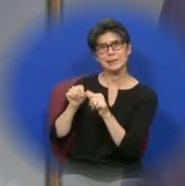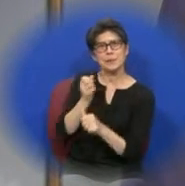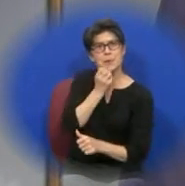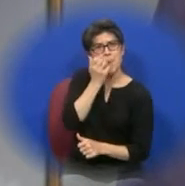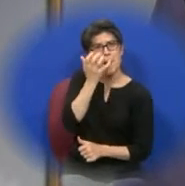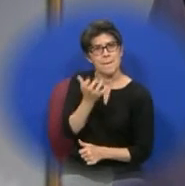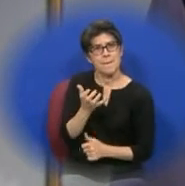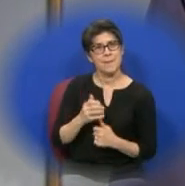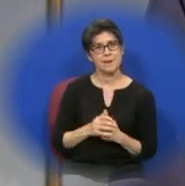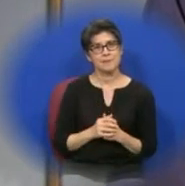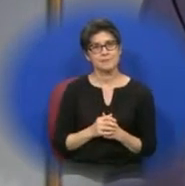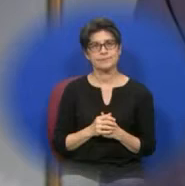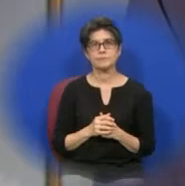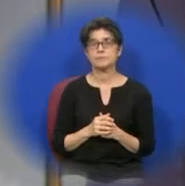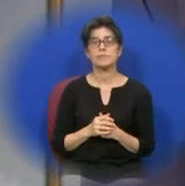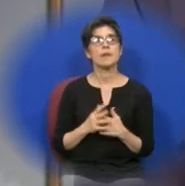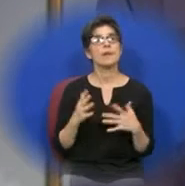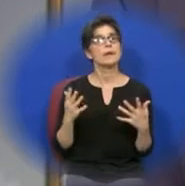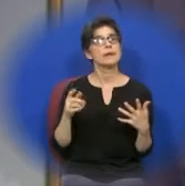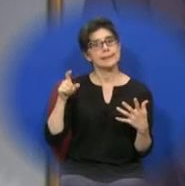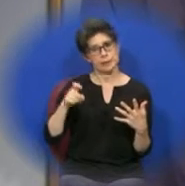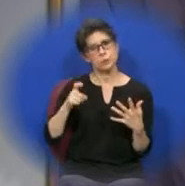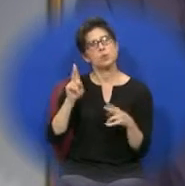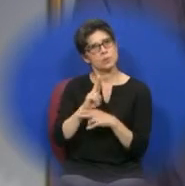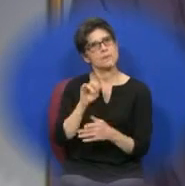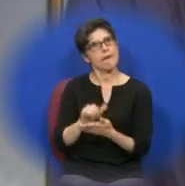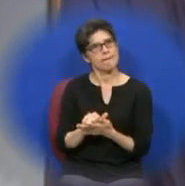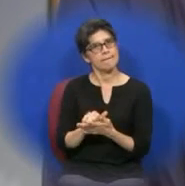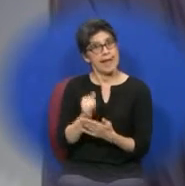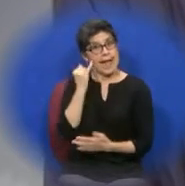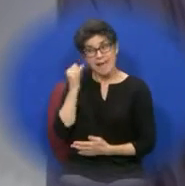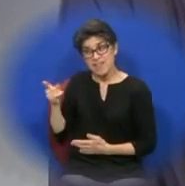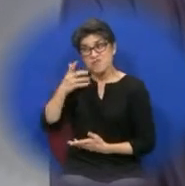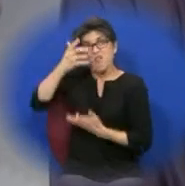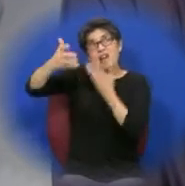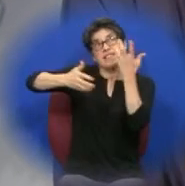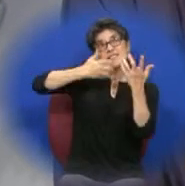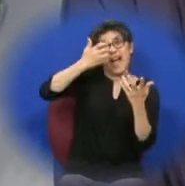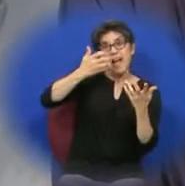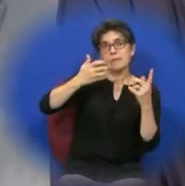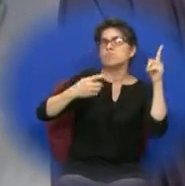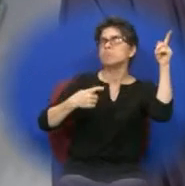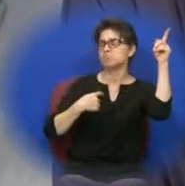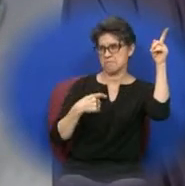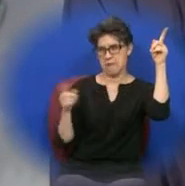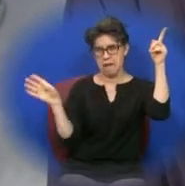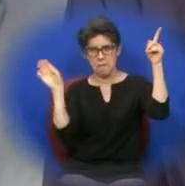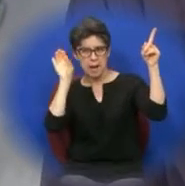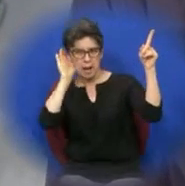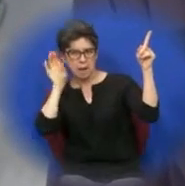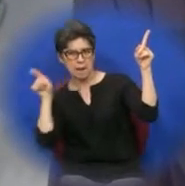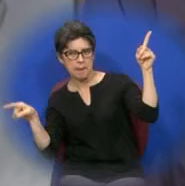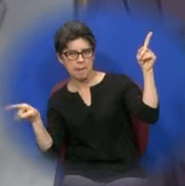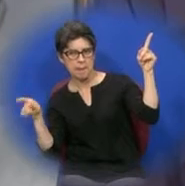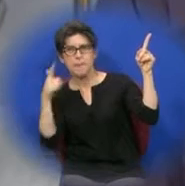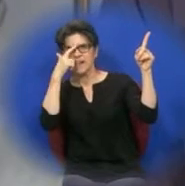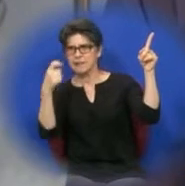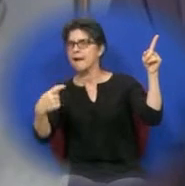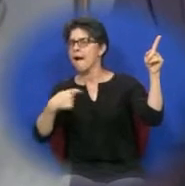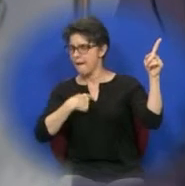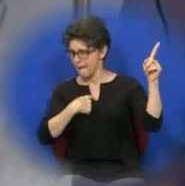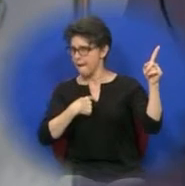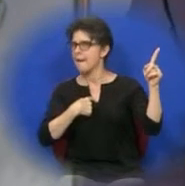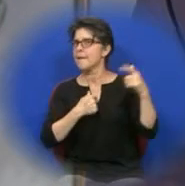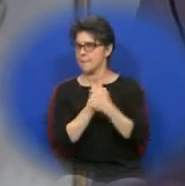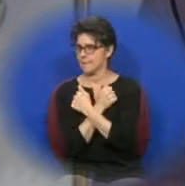his body. What else has he to sleep in? If he cries out to me, I will hear him, for I am